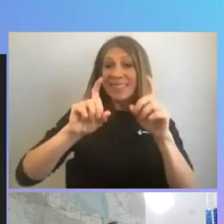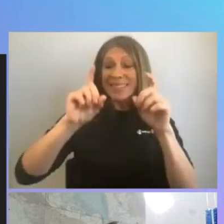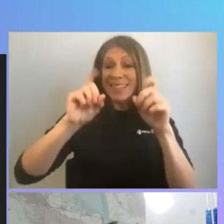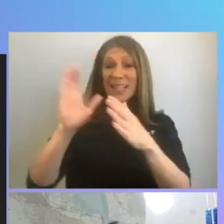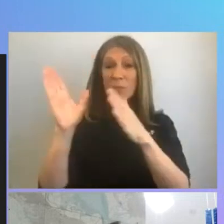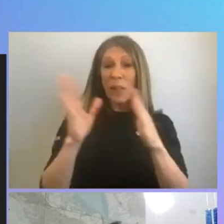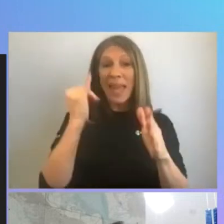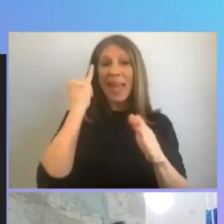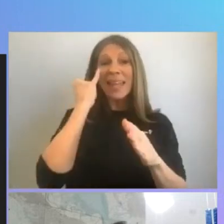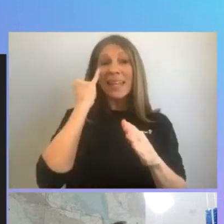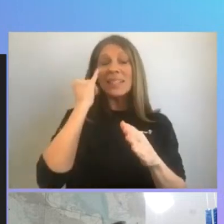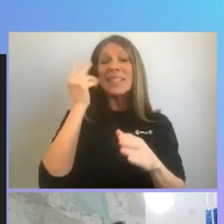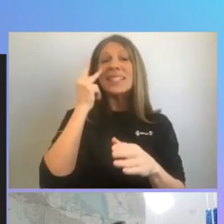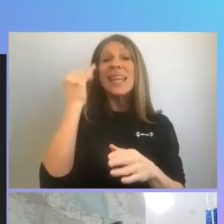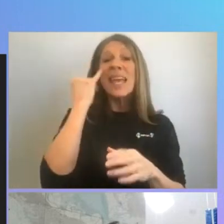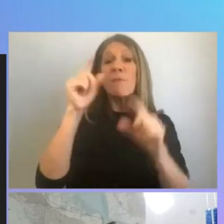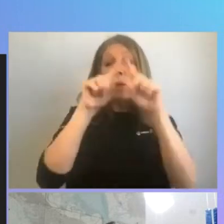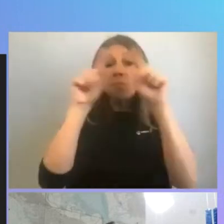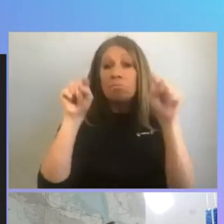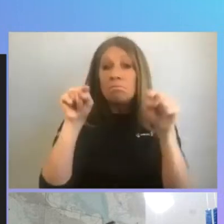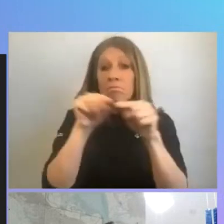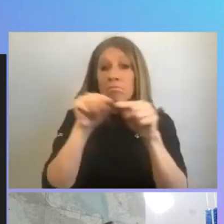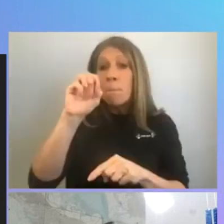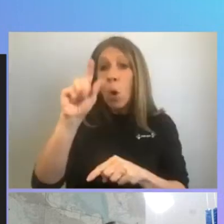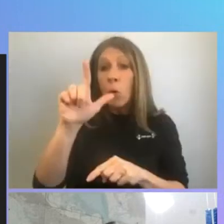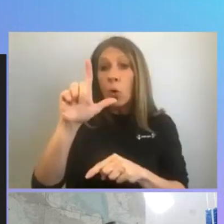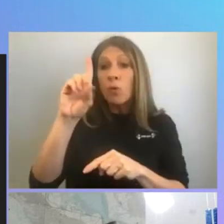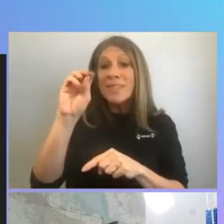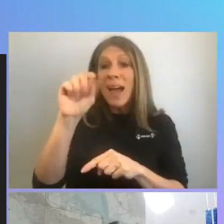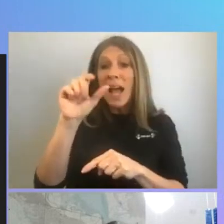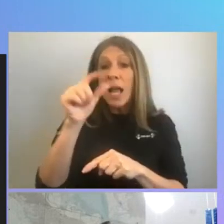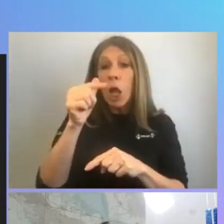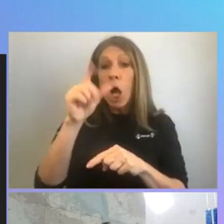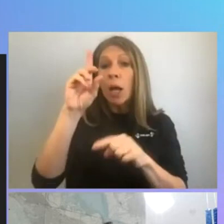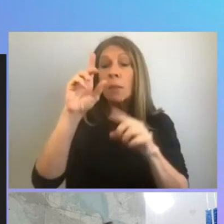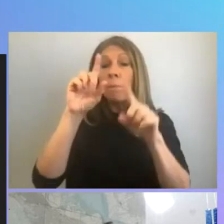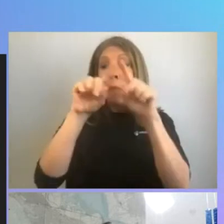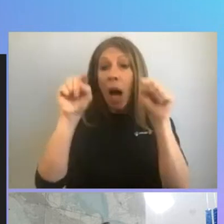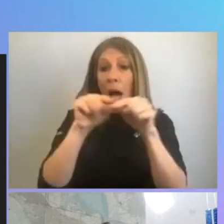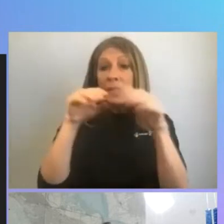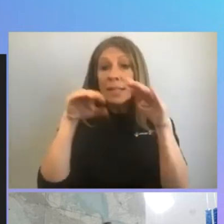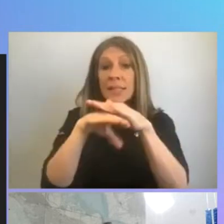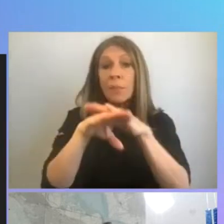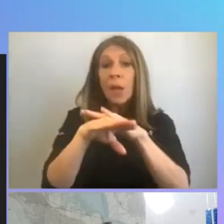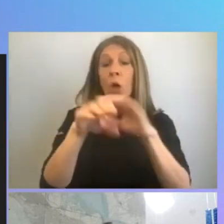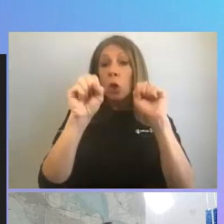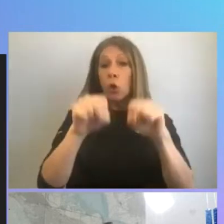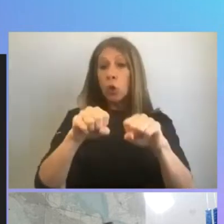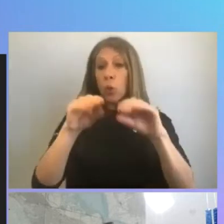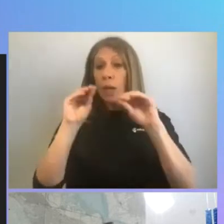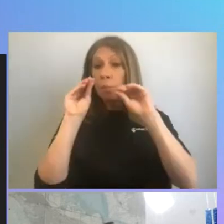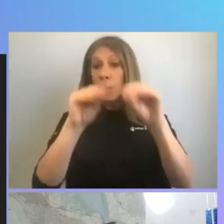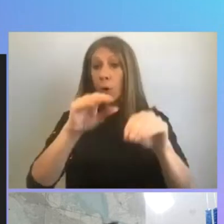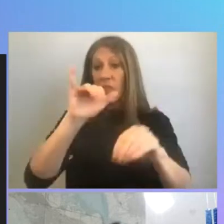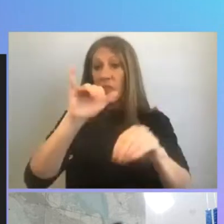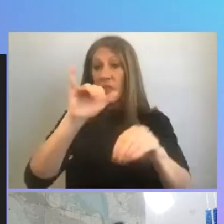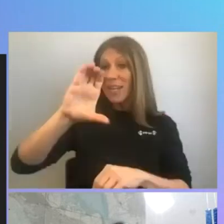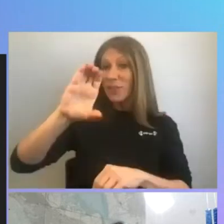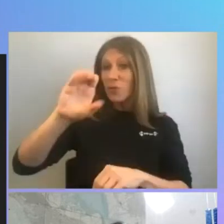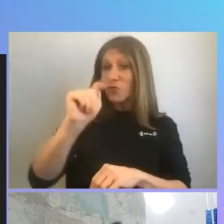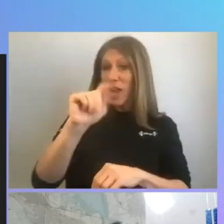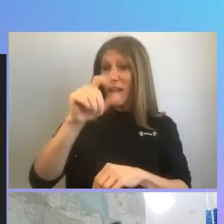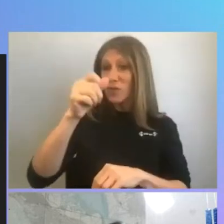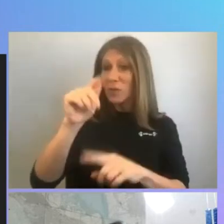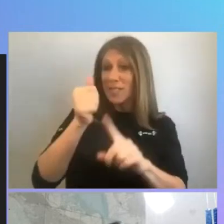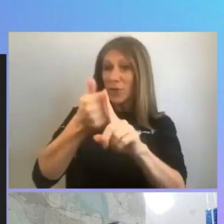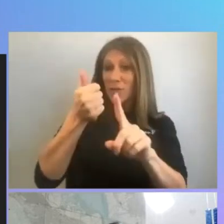modal dialog box is accessible. And it gave me a result, and you can try putting this query into ChatGPT yourself.